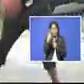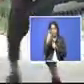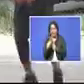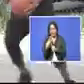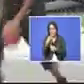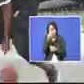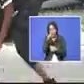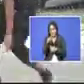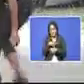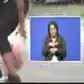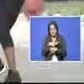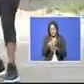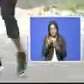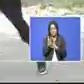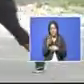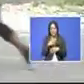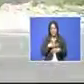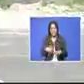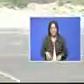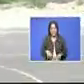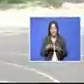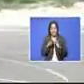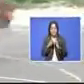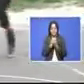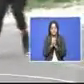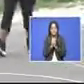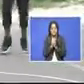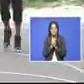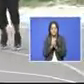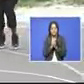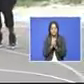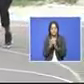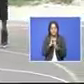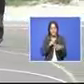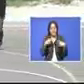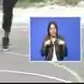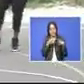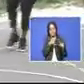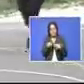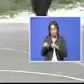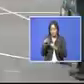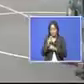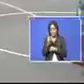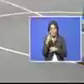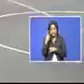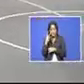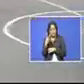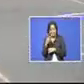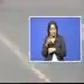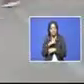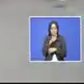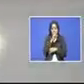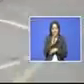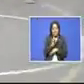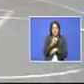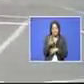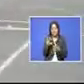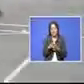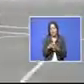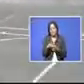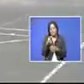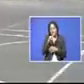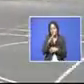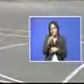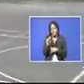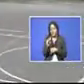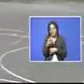guys, throughout my life. So I have a journey where I've seen the reality of